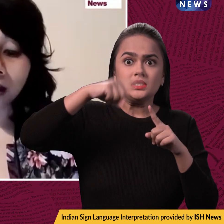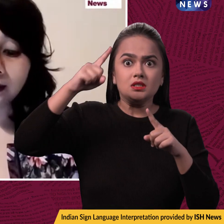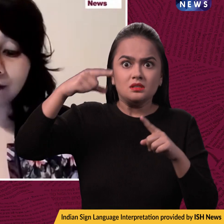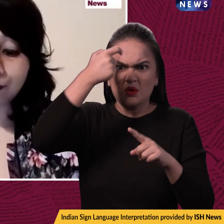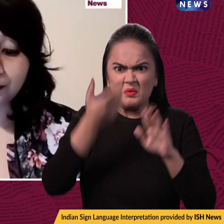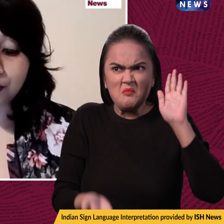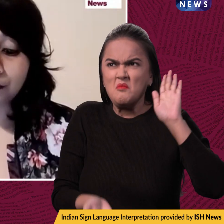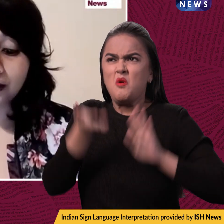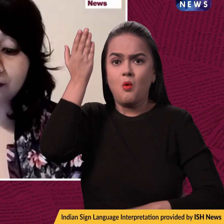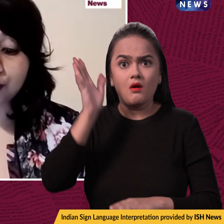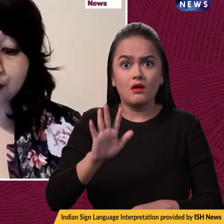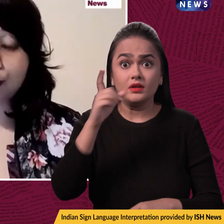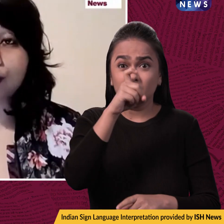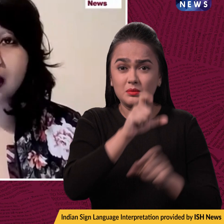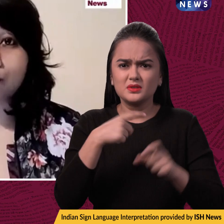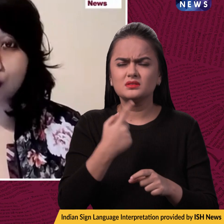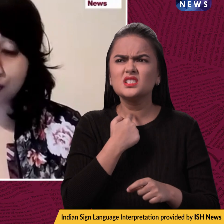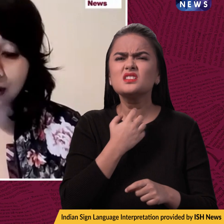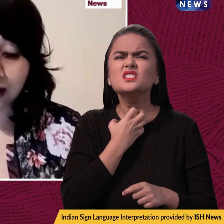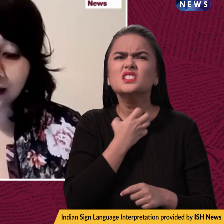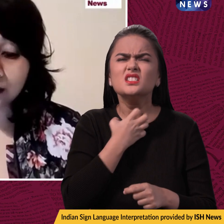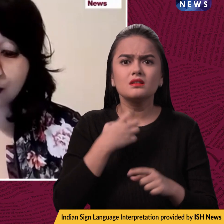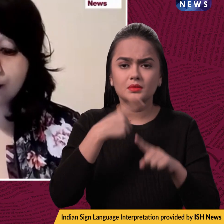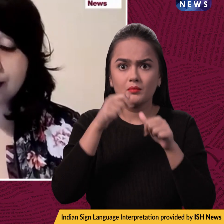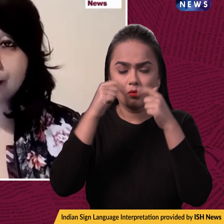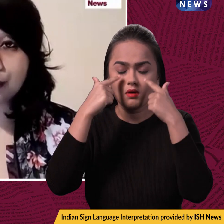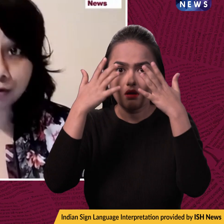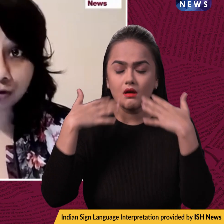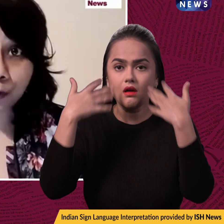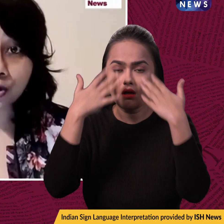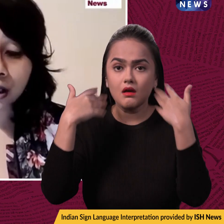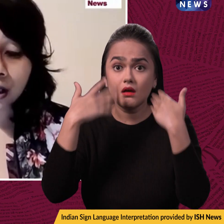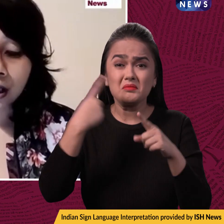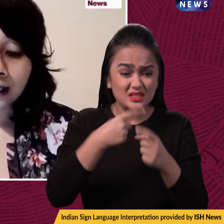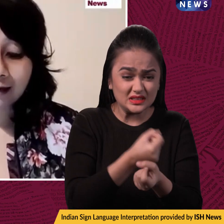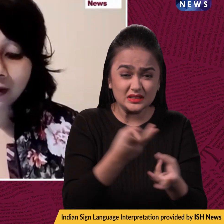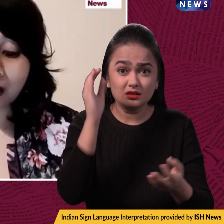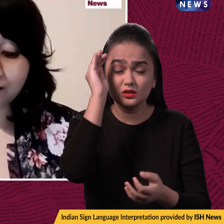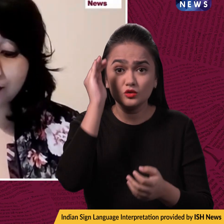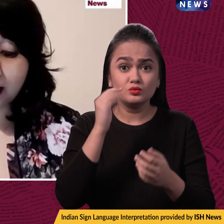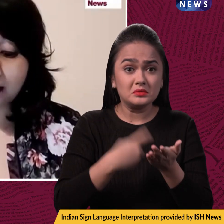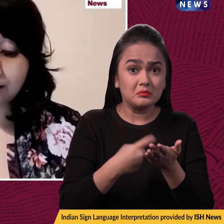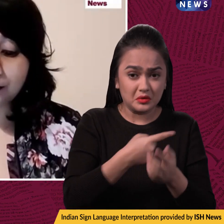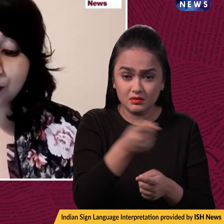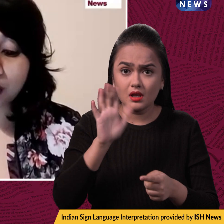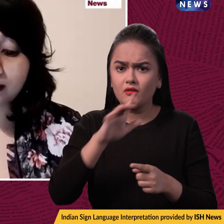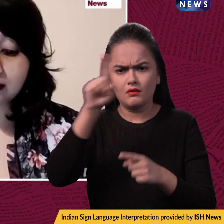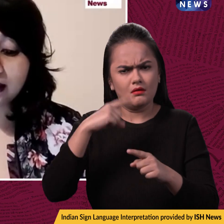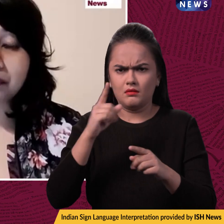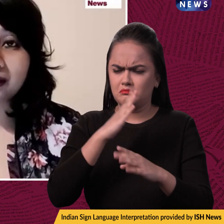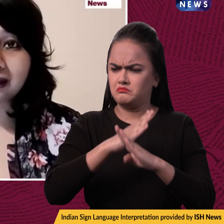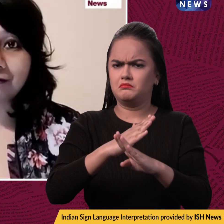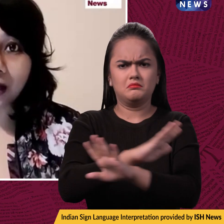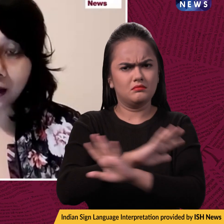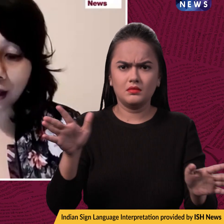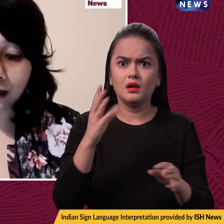severe. Several people complained of itchy throat and watery eyes. According to several news reports, even after the ban, people were